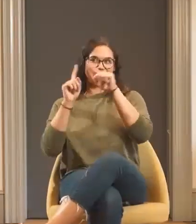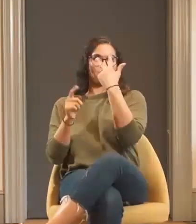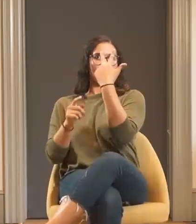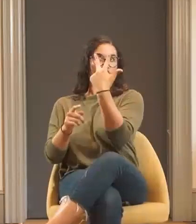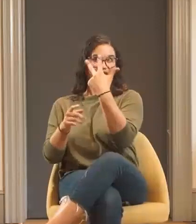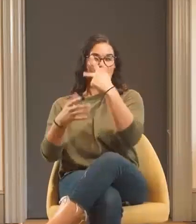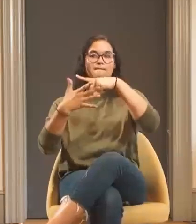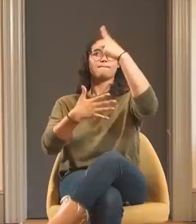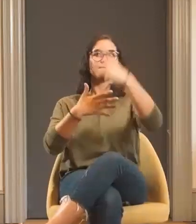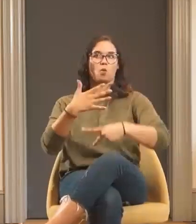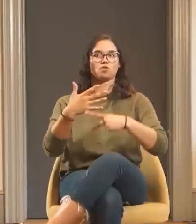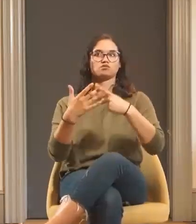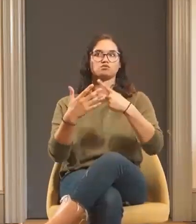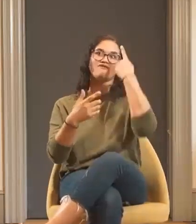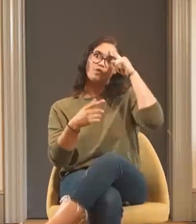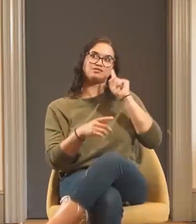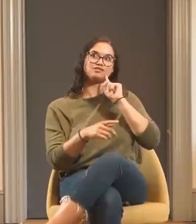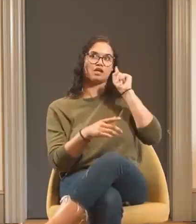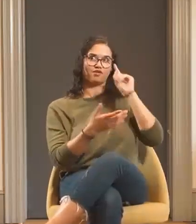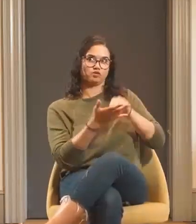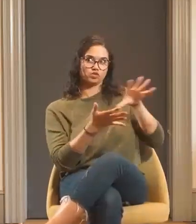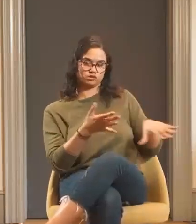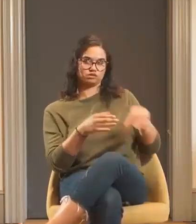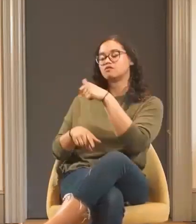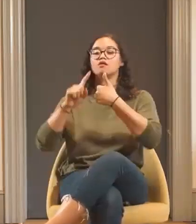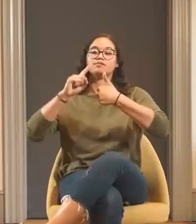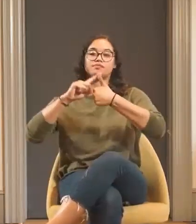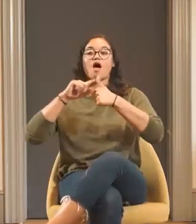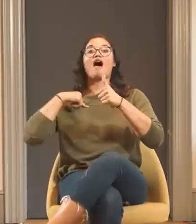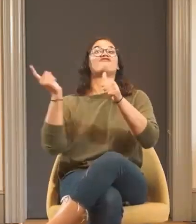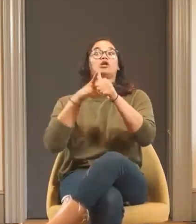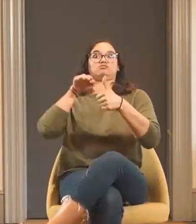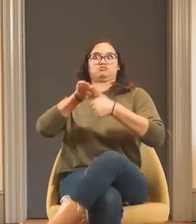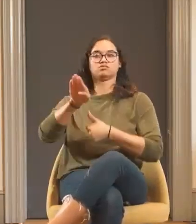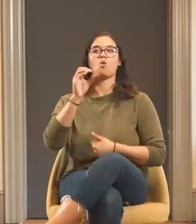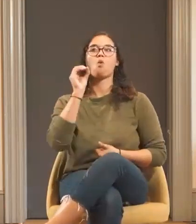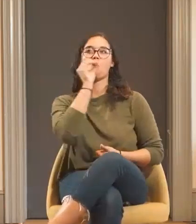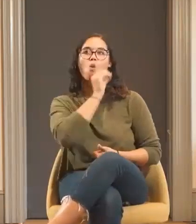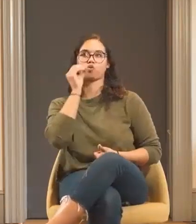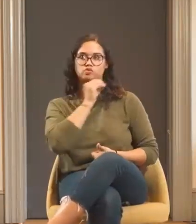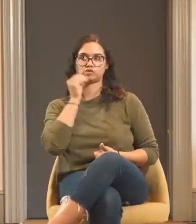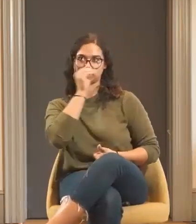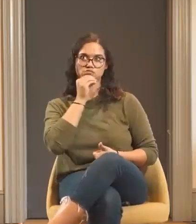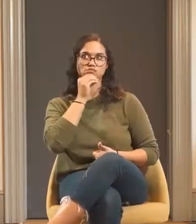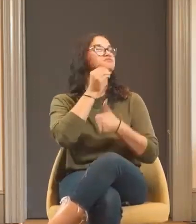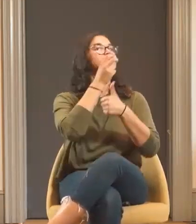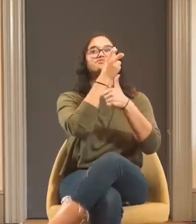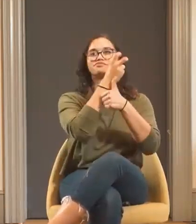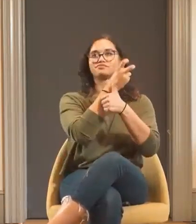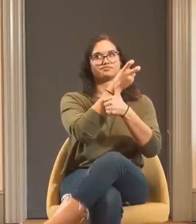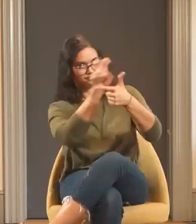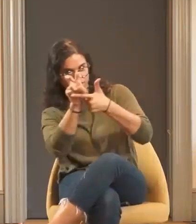actually went to 3 different programs for deaf students. The first that I attended was an oral